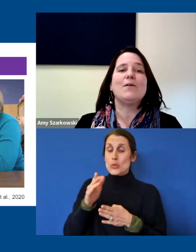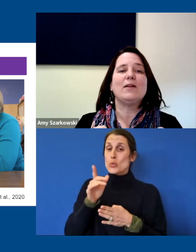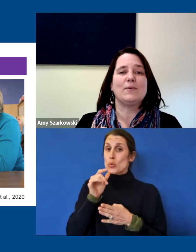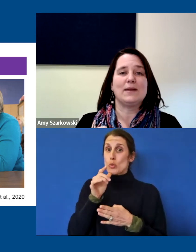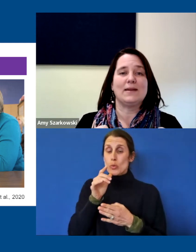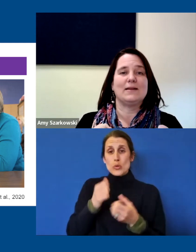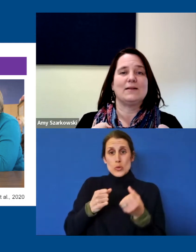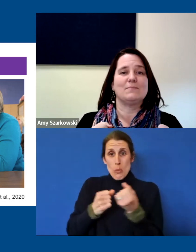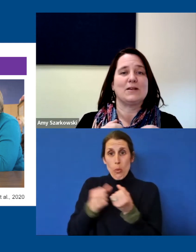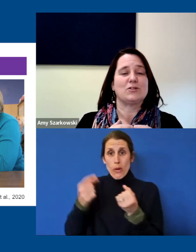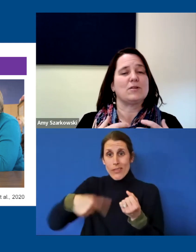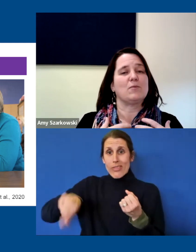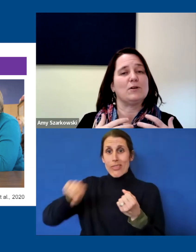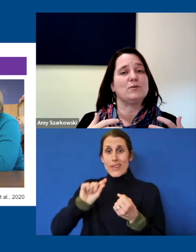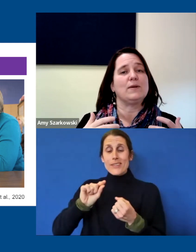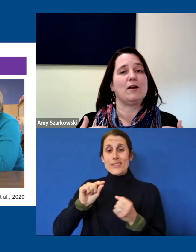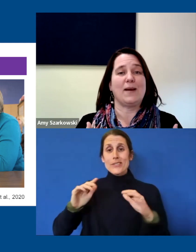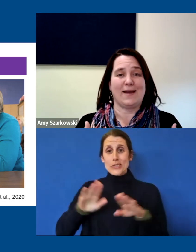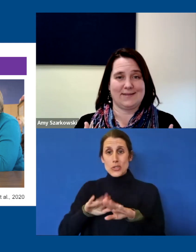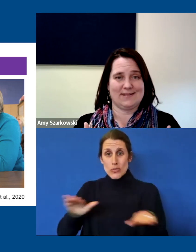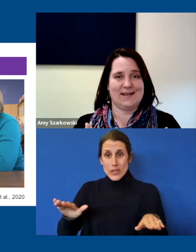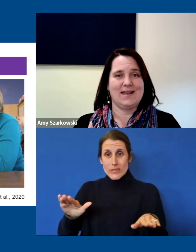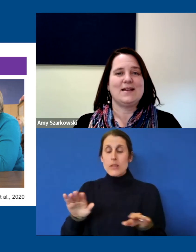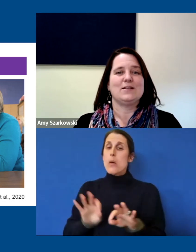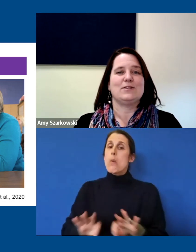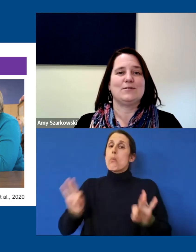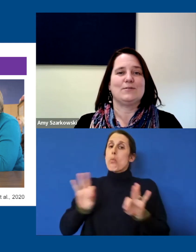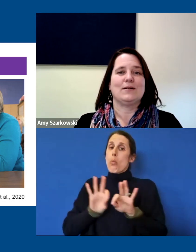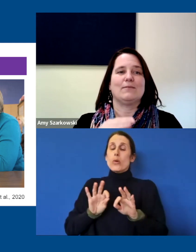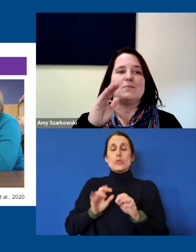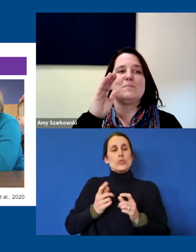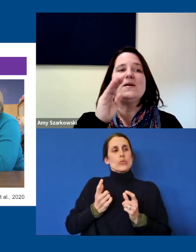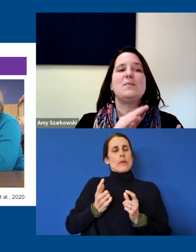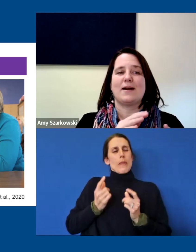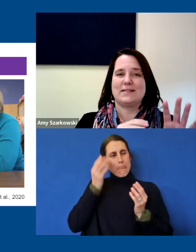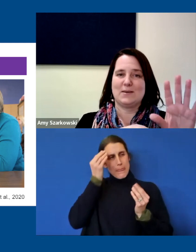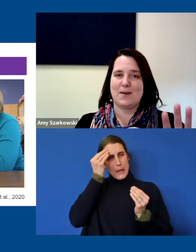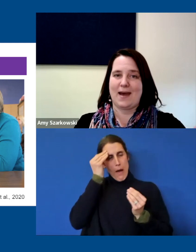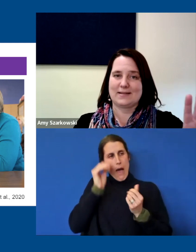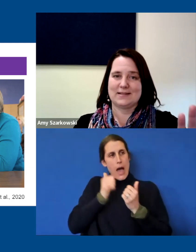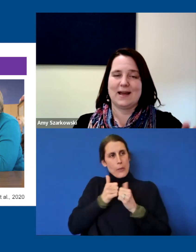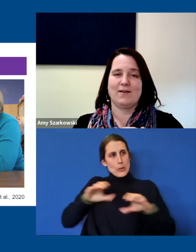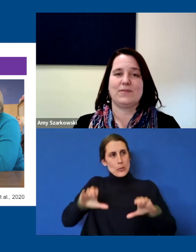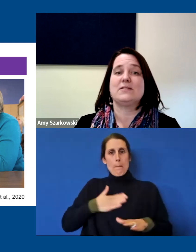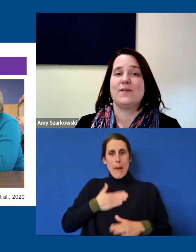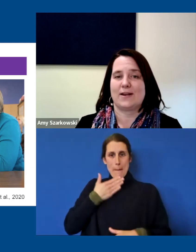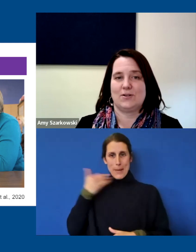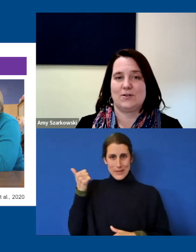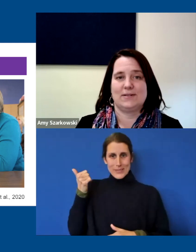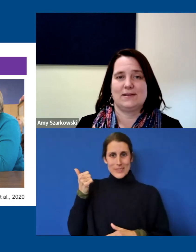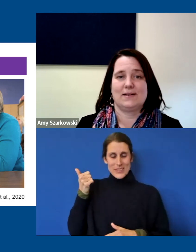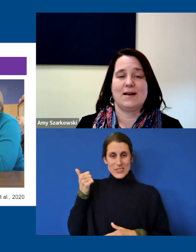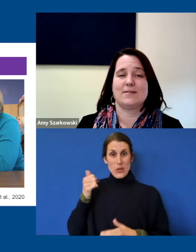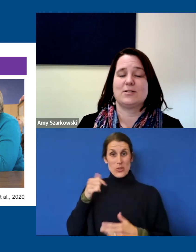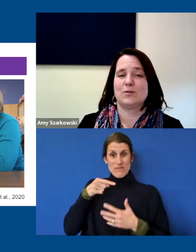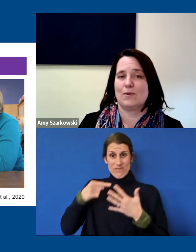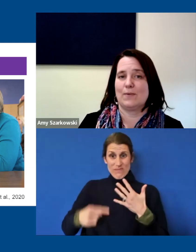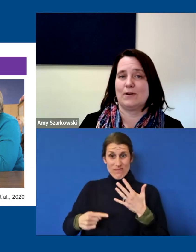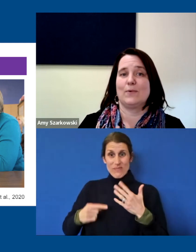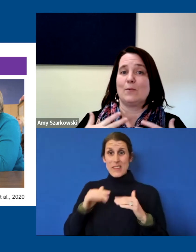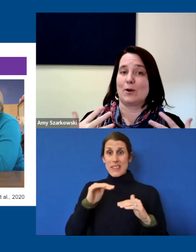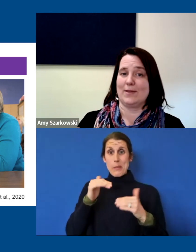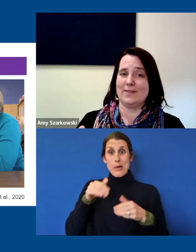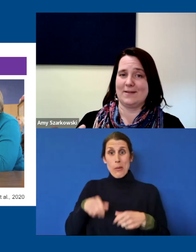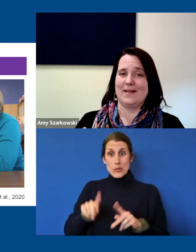say, how can we make sure that we're doing our best to minimize the impact of these factors on the